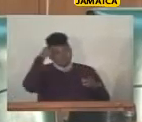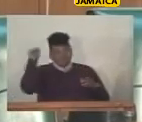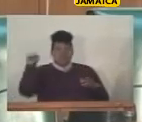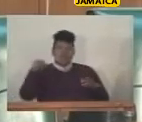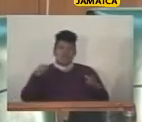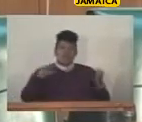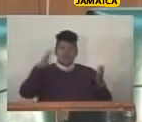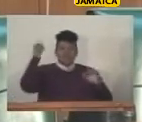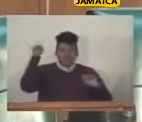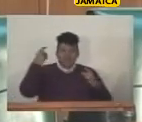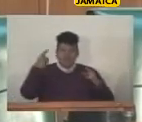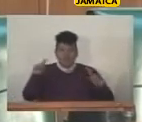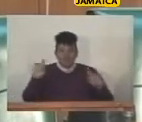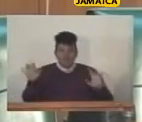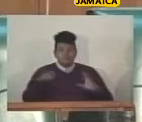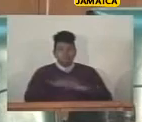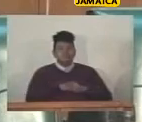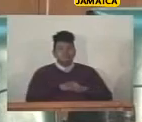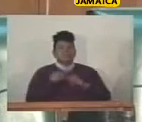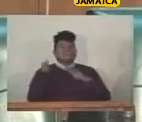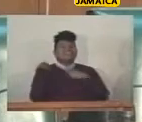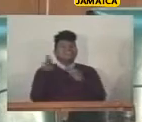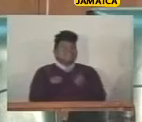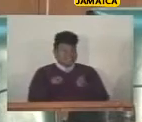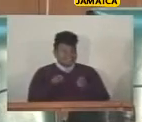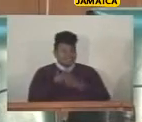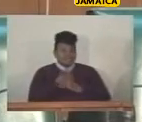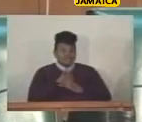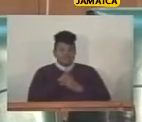that have taken place since